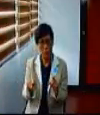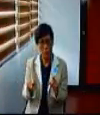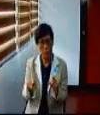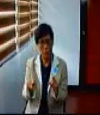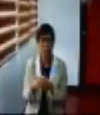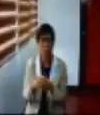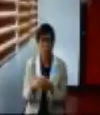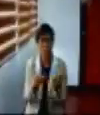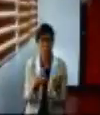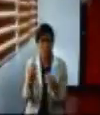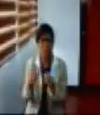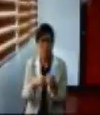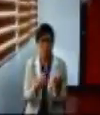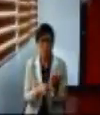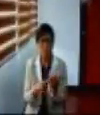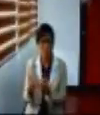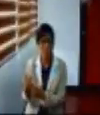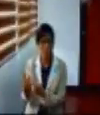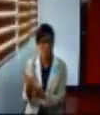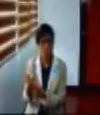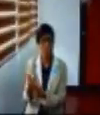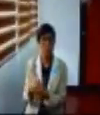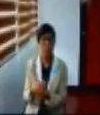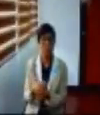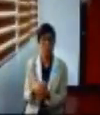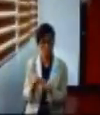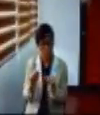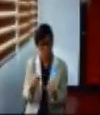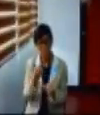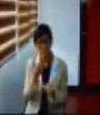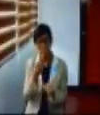of the United Nations. So we can then say that